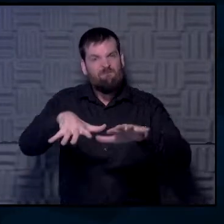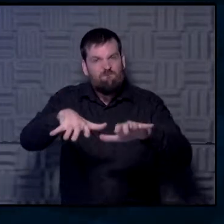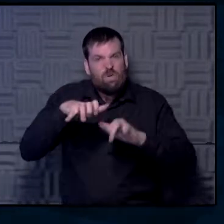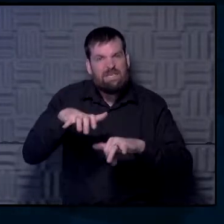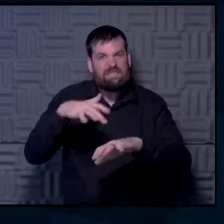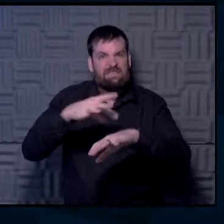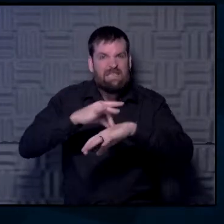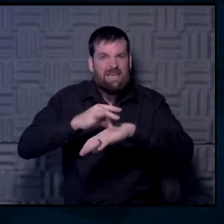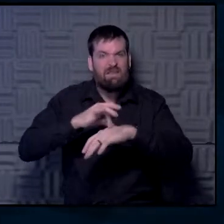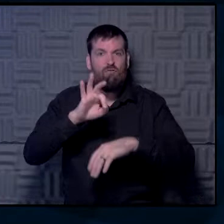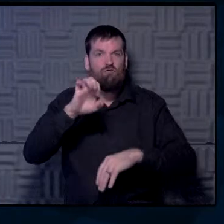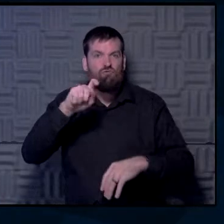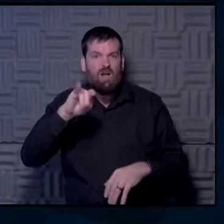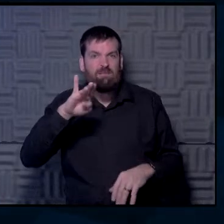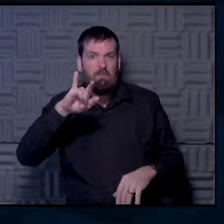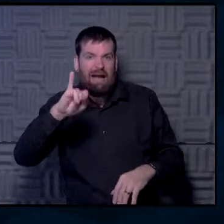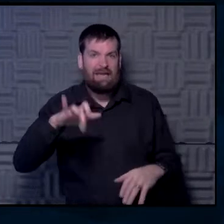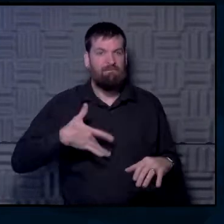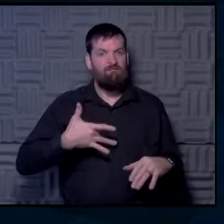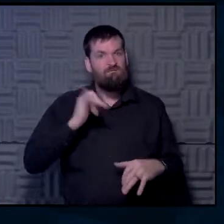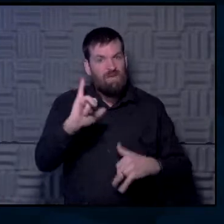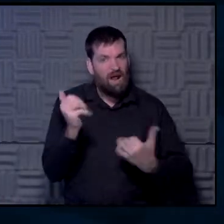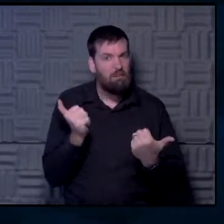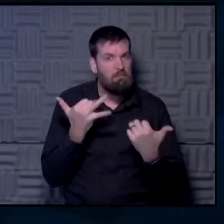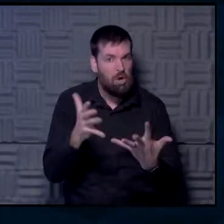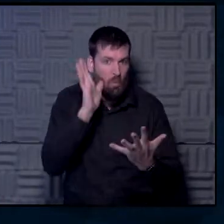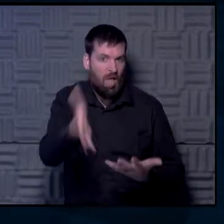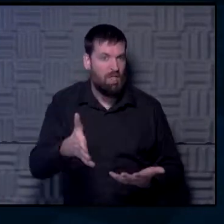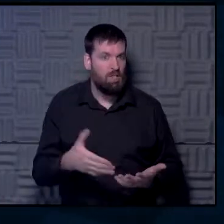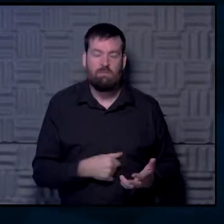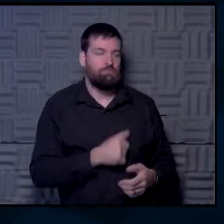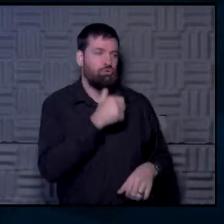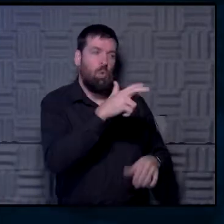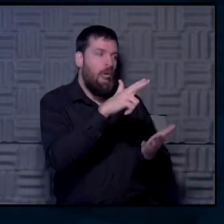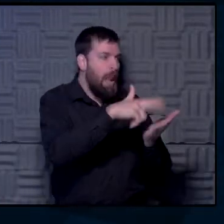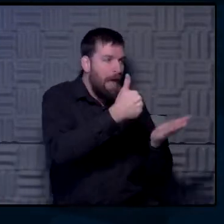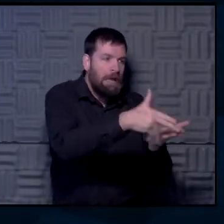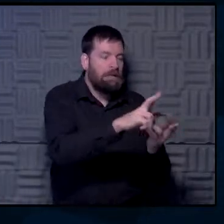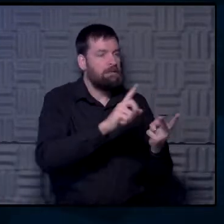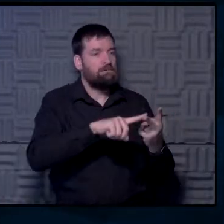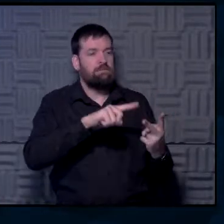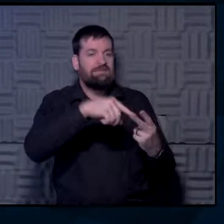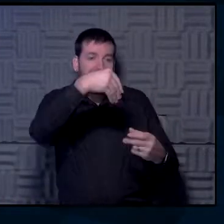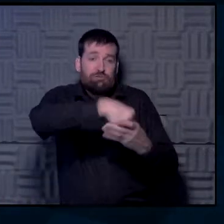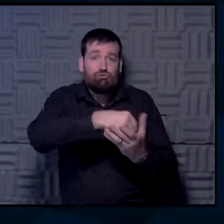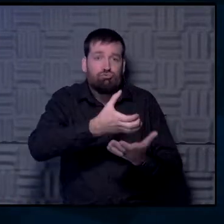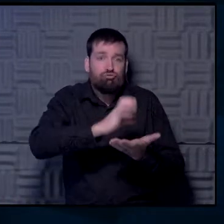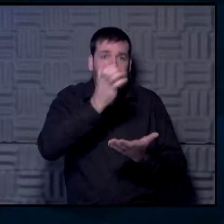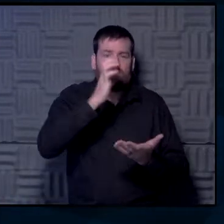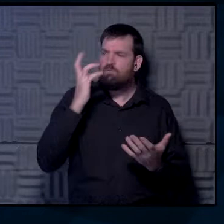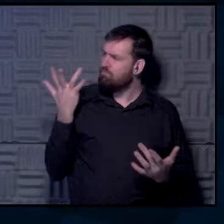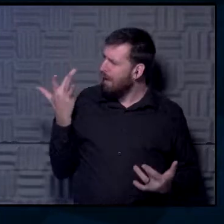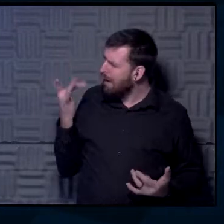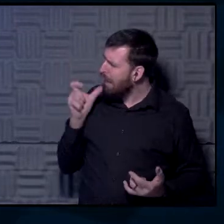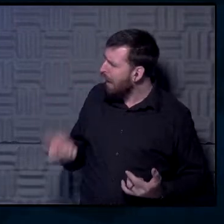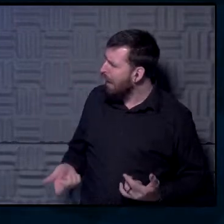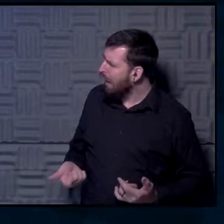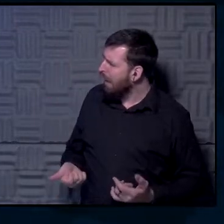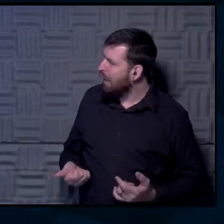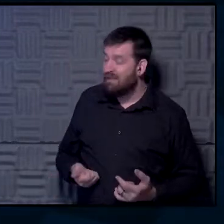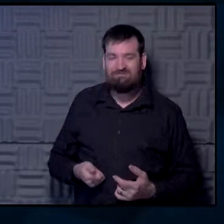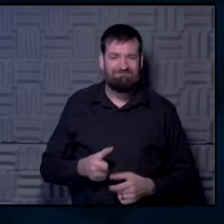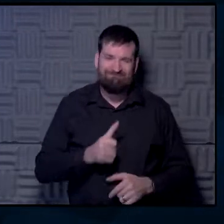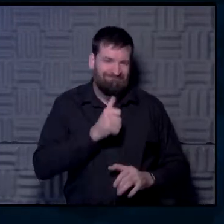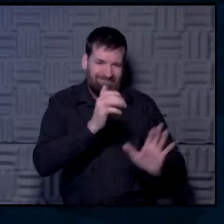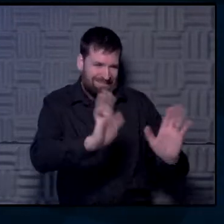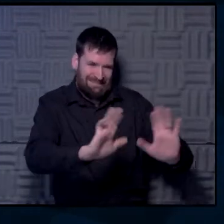from frostbite and make it feel like a burn. And don't try to lick it or put it in your drink. Why not? It's not